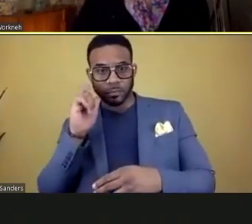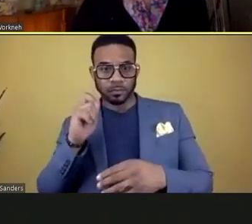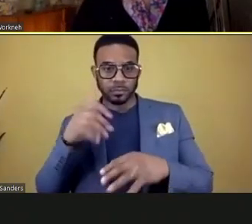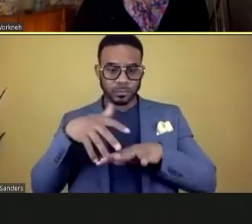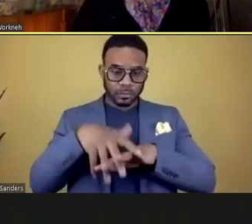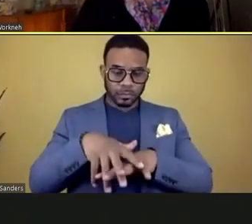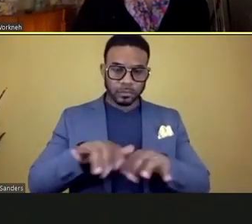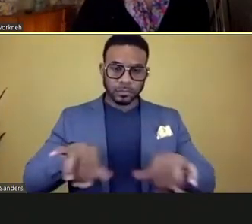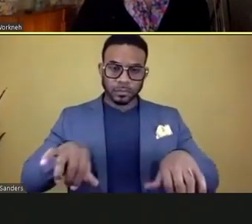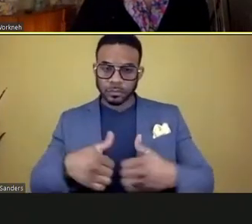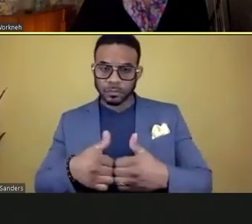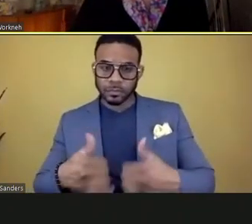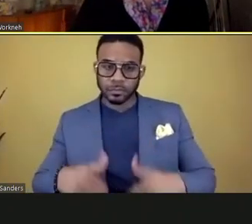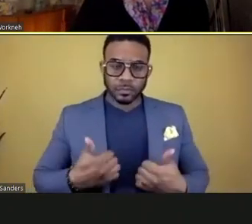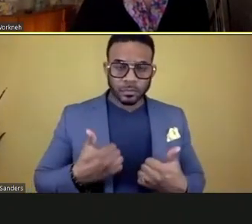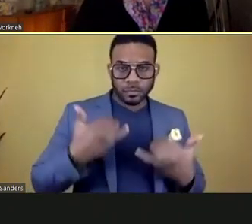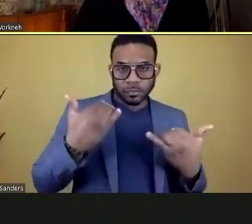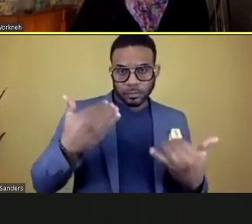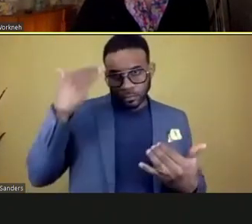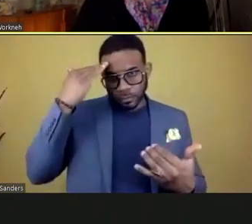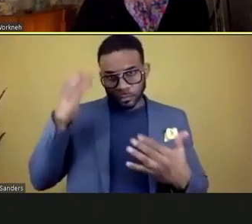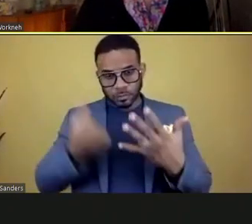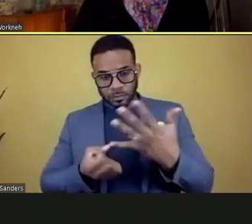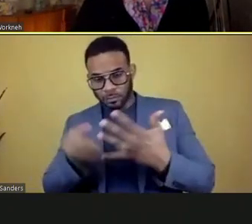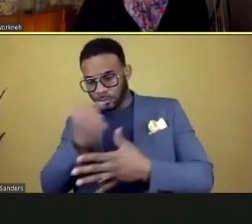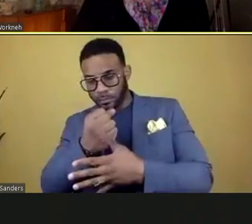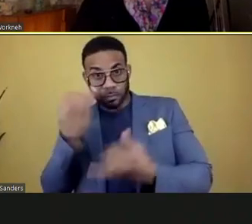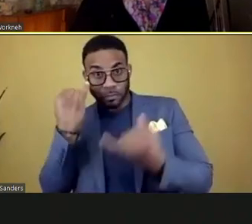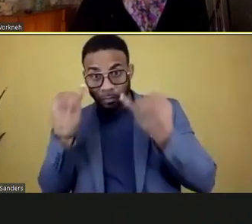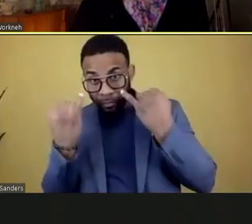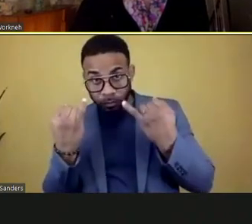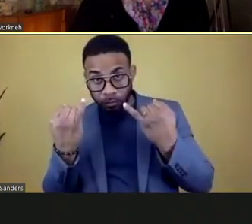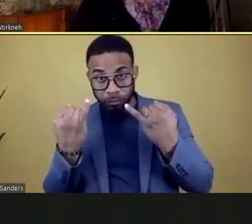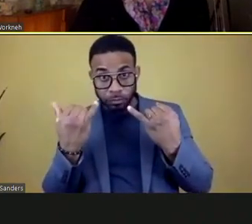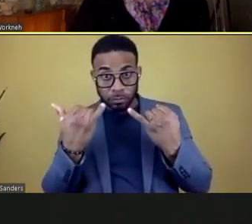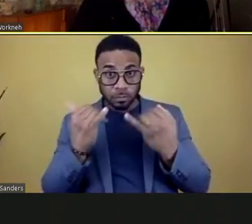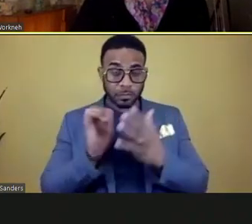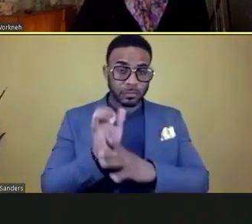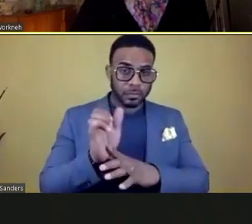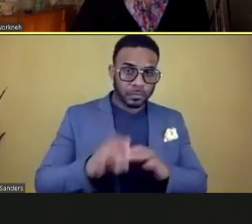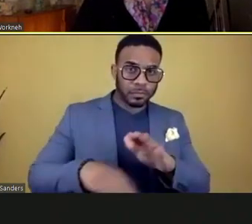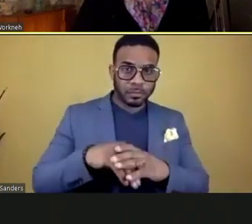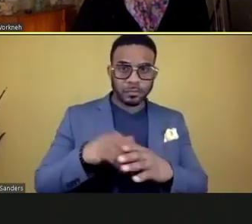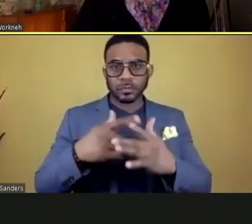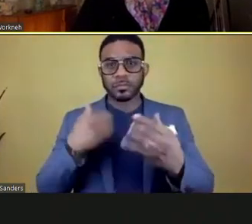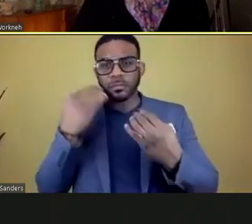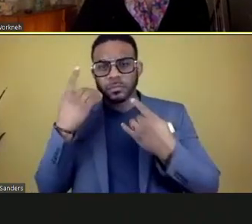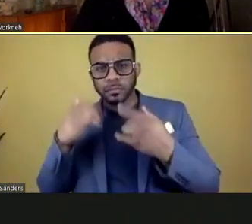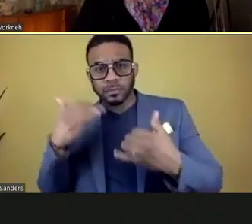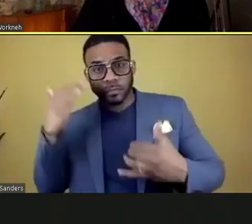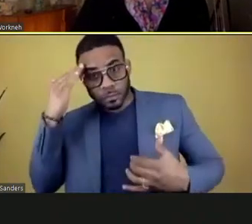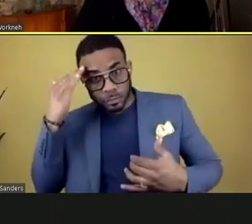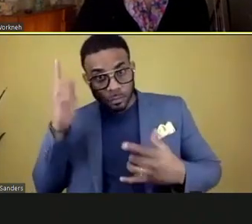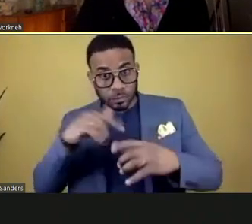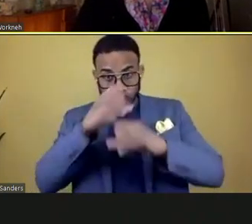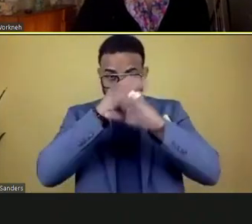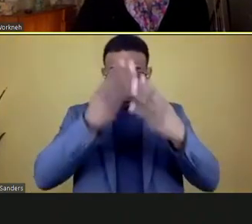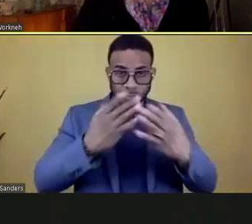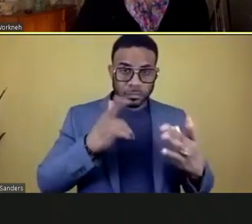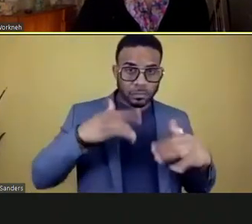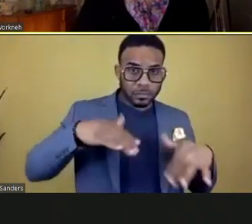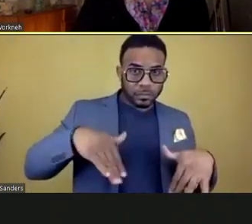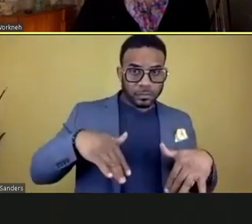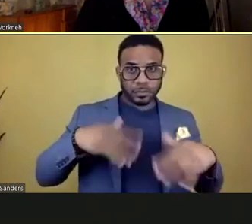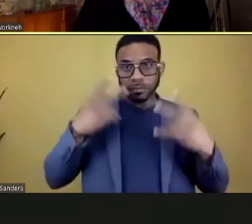in challenging existing knowledge and prioritizing ideas that push the boundaries of what we think we know to envision things that haven't yet